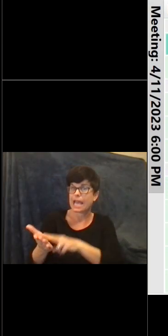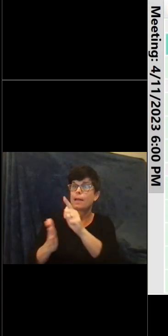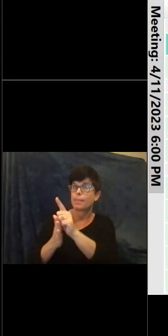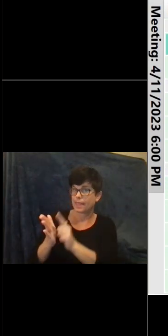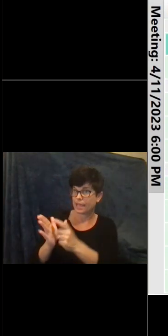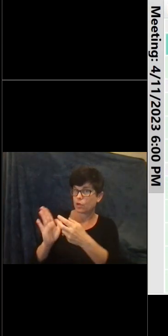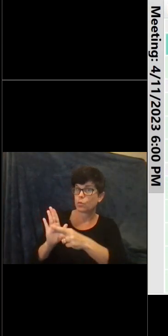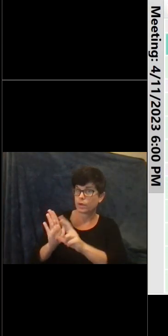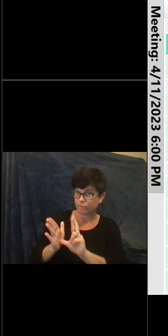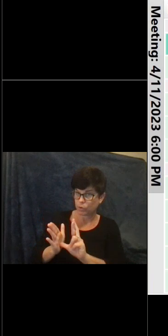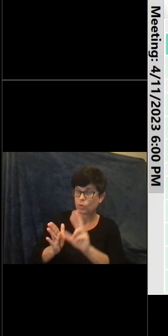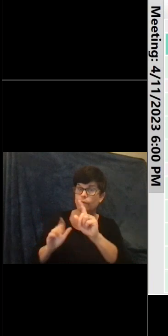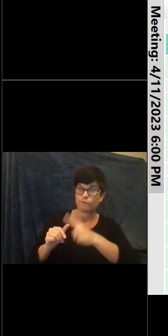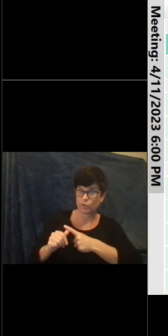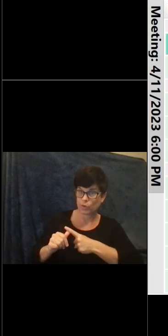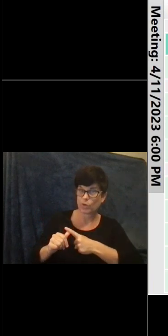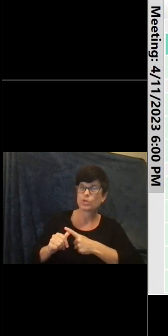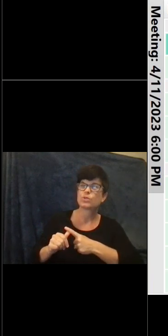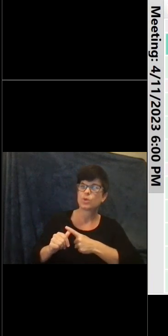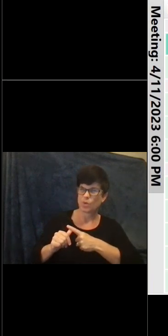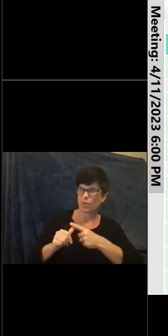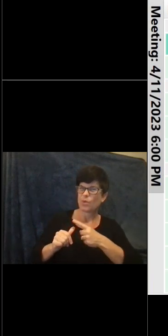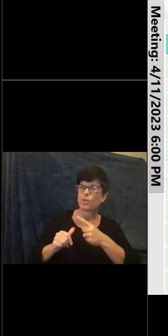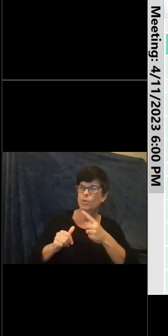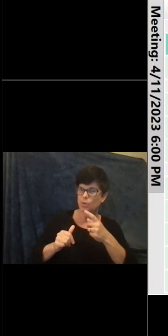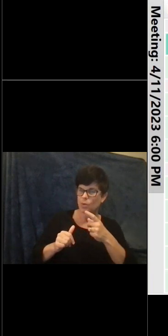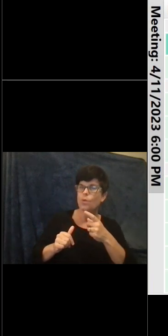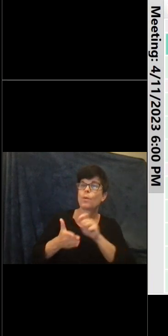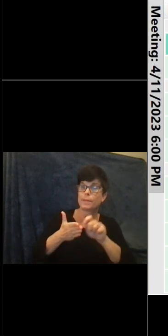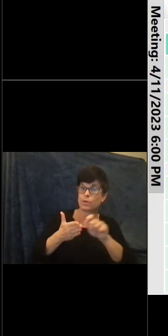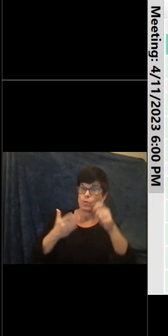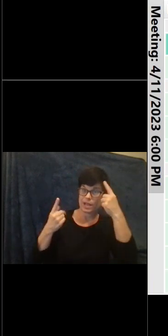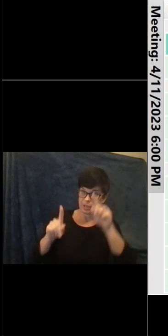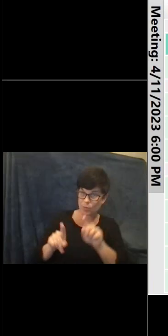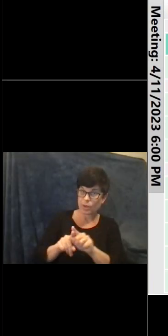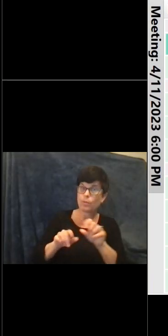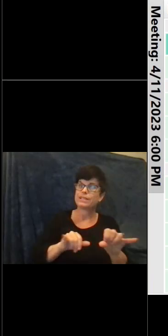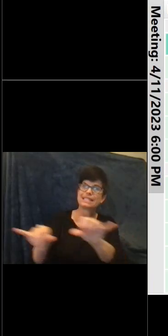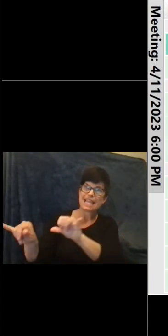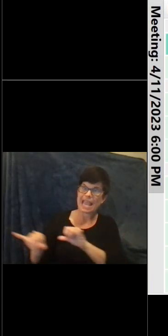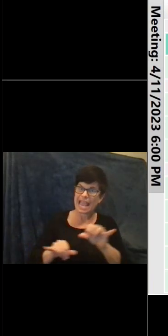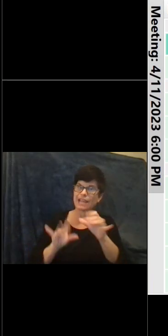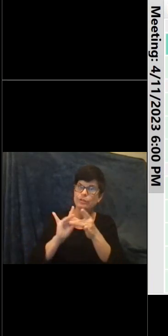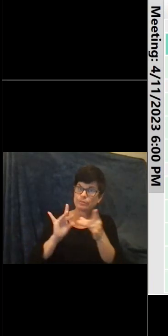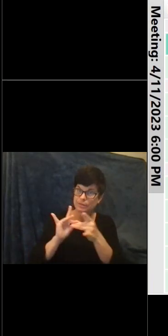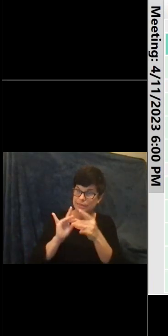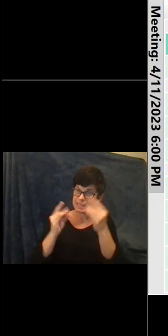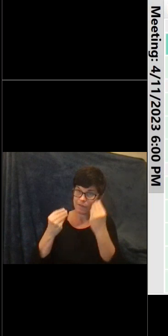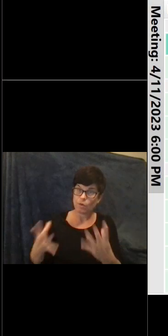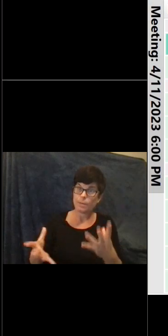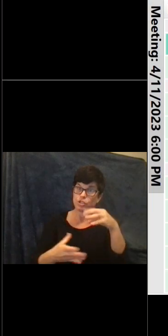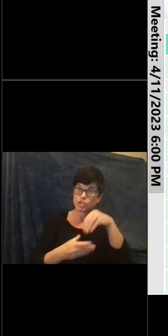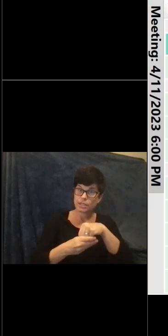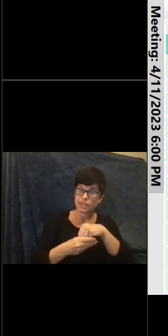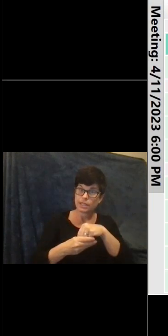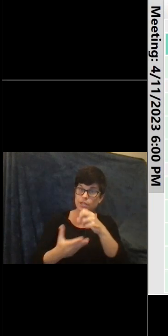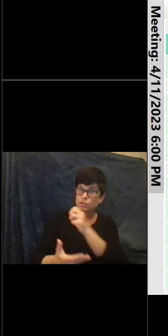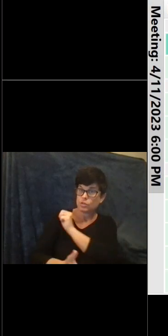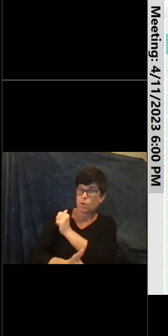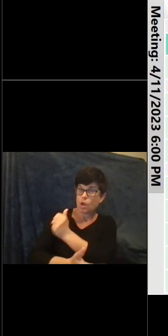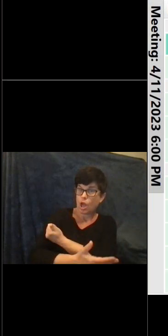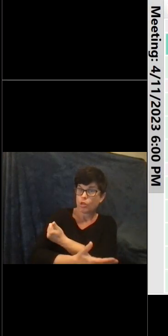drafting the agreement up with all the standard, you know, information in there, but to authorize the board